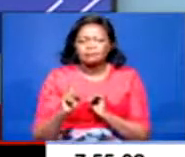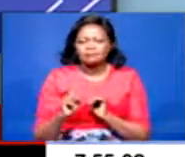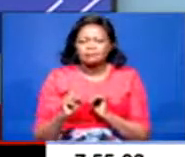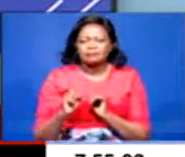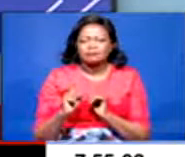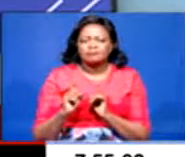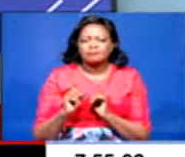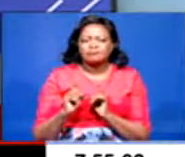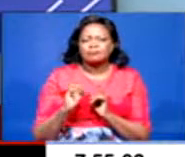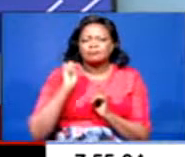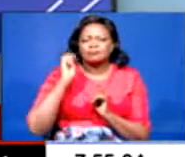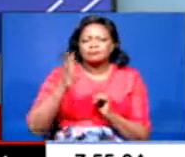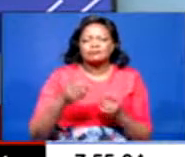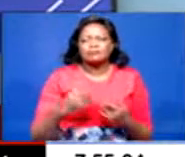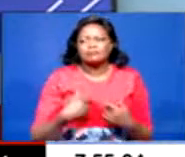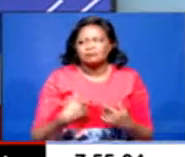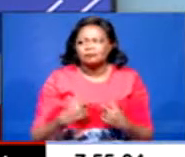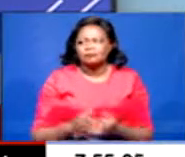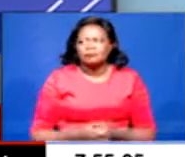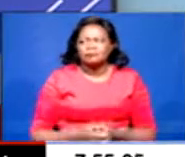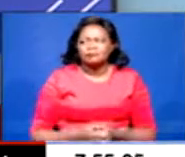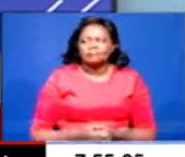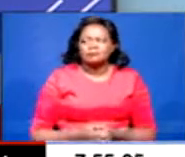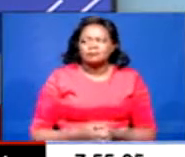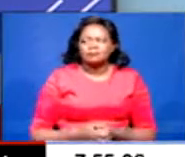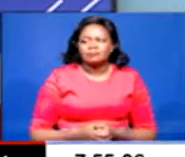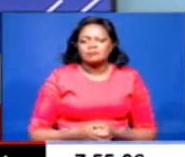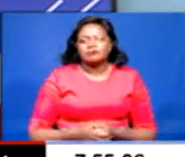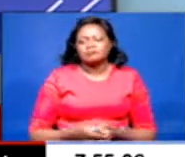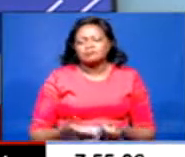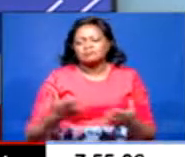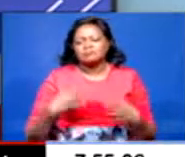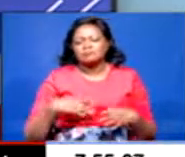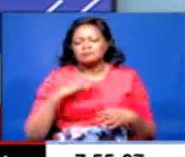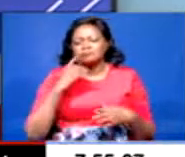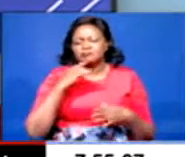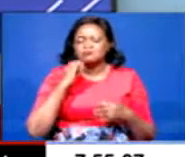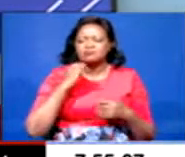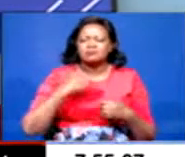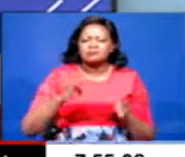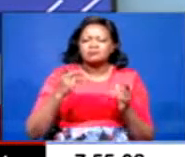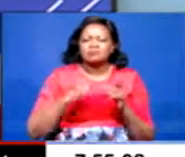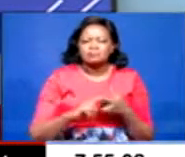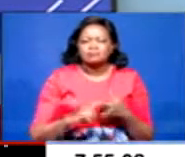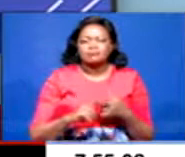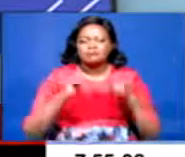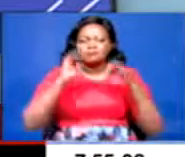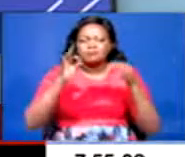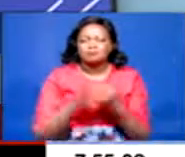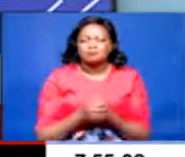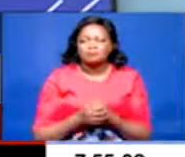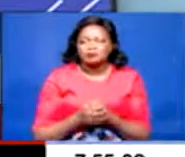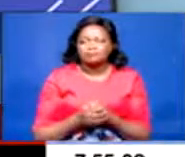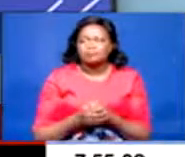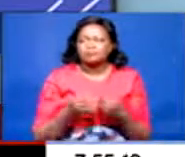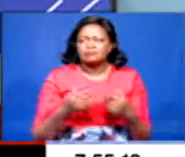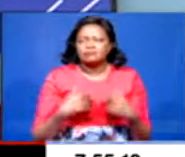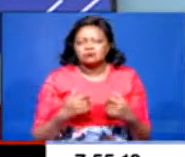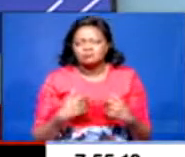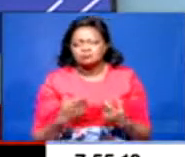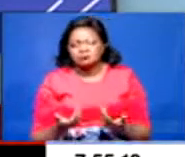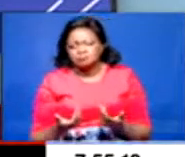going to have winners and losers. So somebody is laying ground for something. That in case I get, there is a likelihood